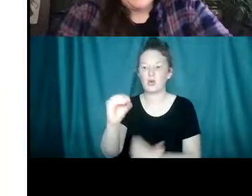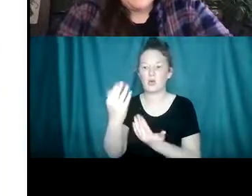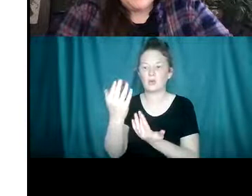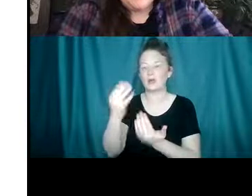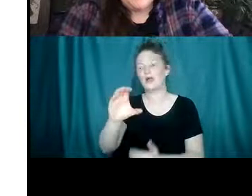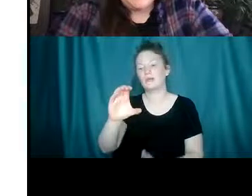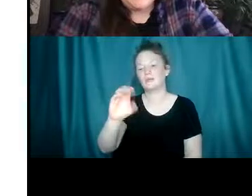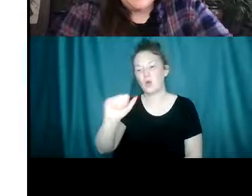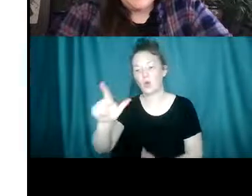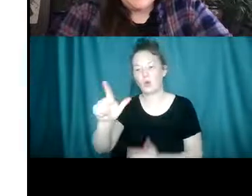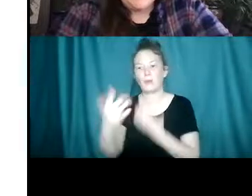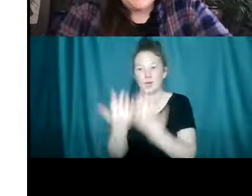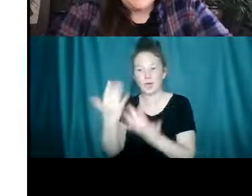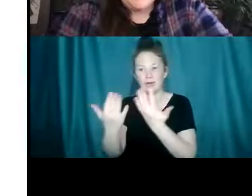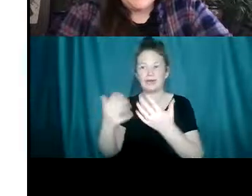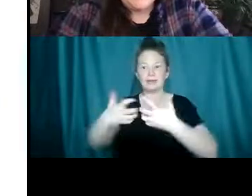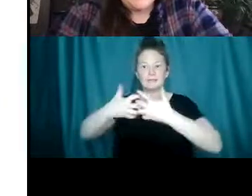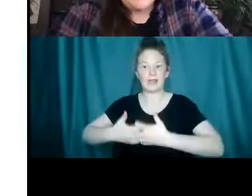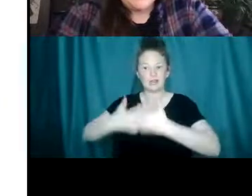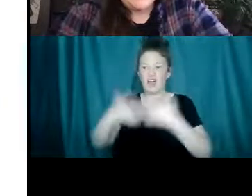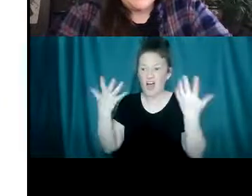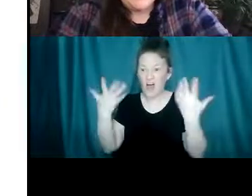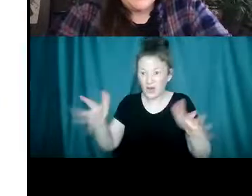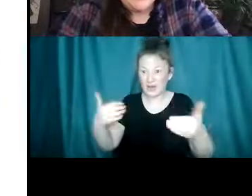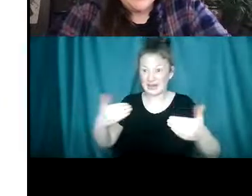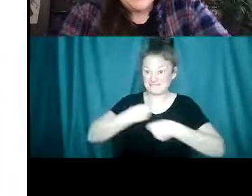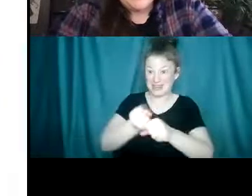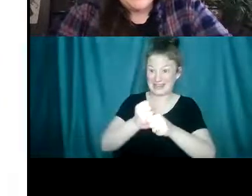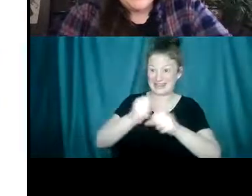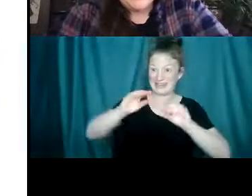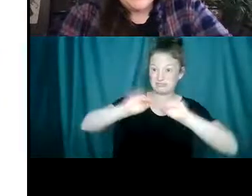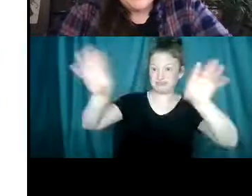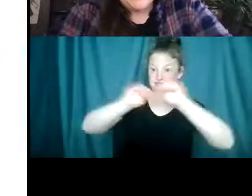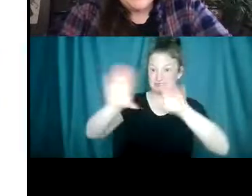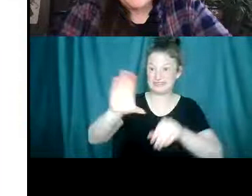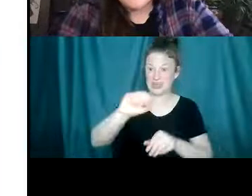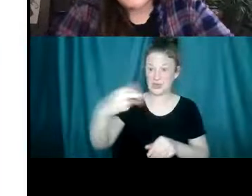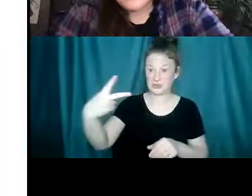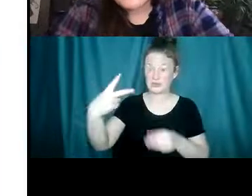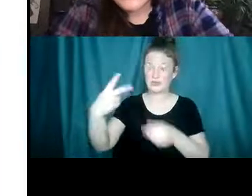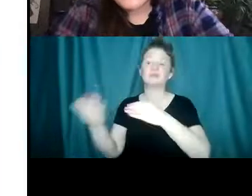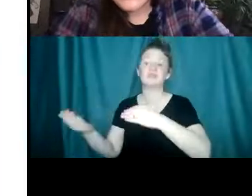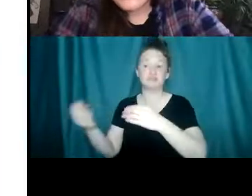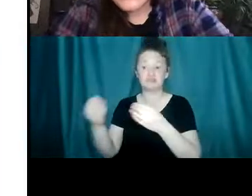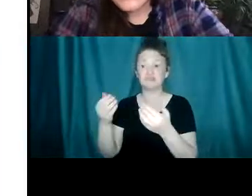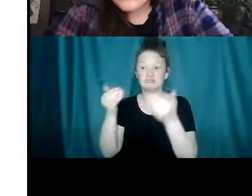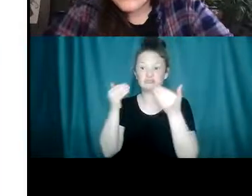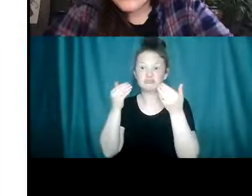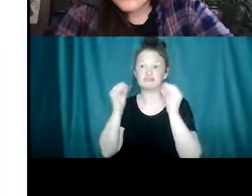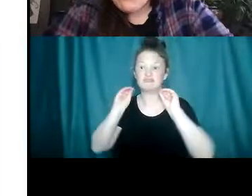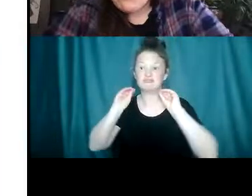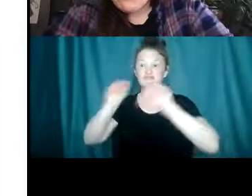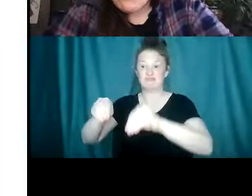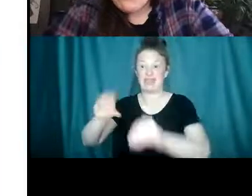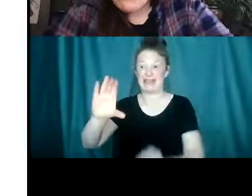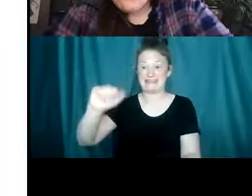big factories where they are producing the carbon dioxide, and you put a cap on those factories and use the same catalyst